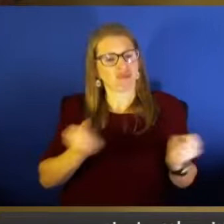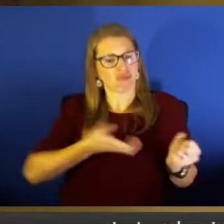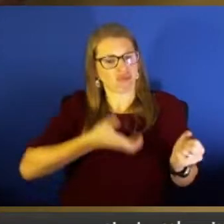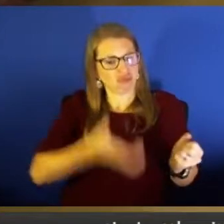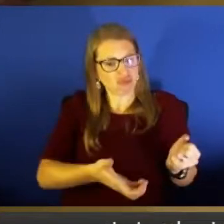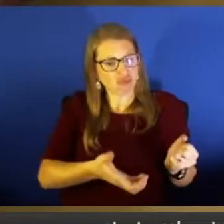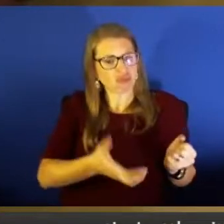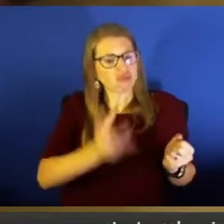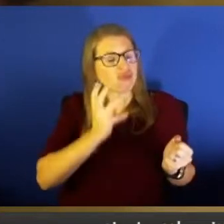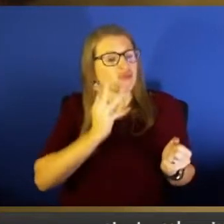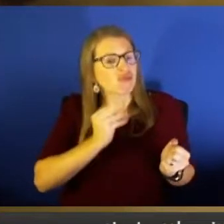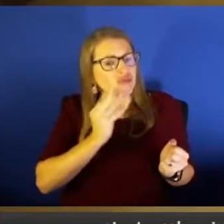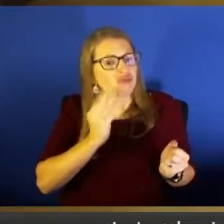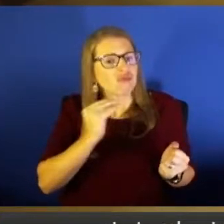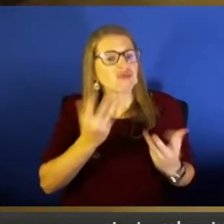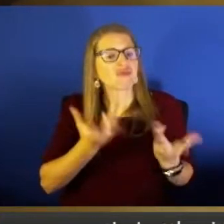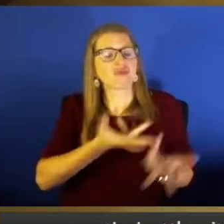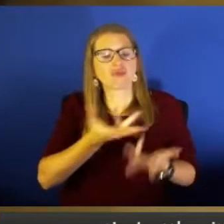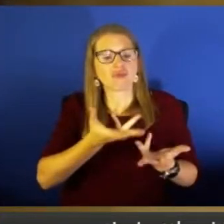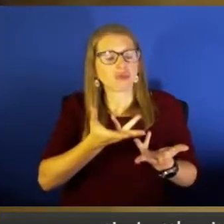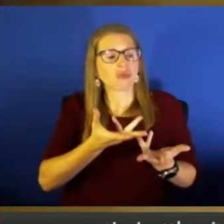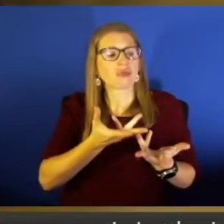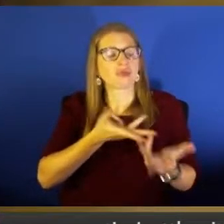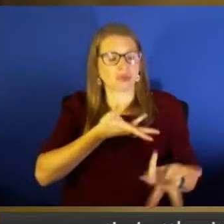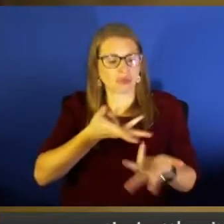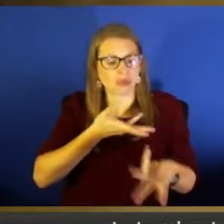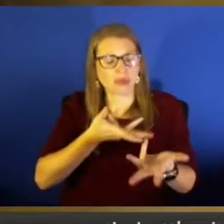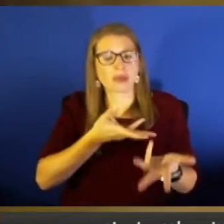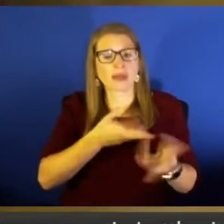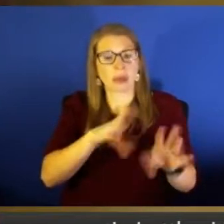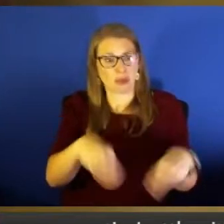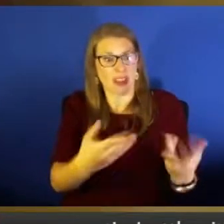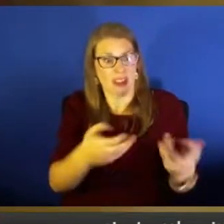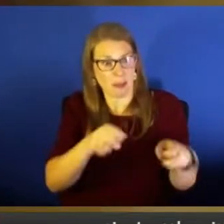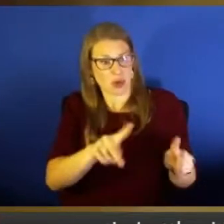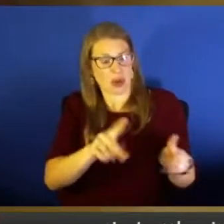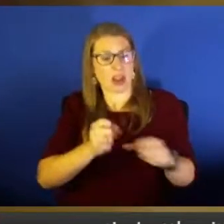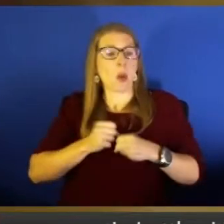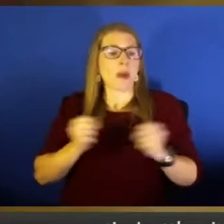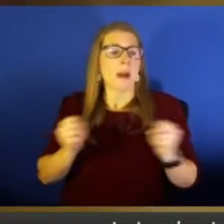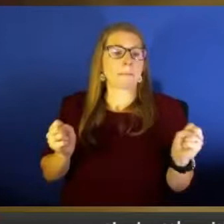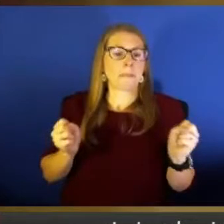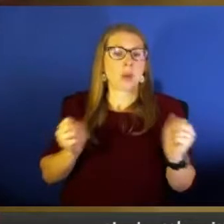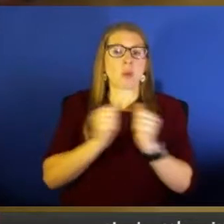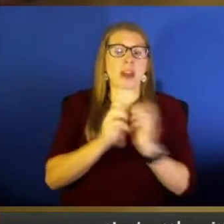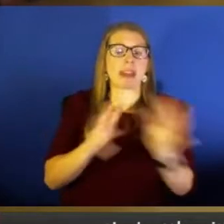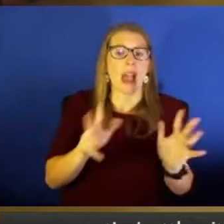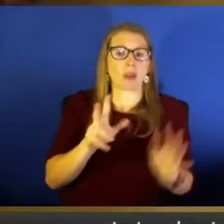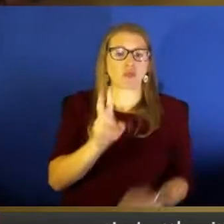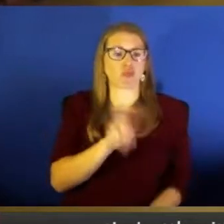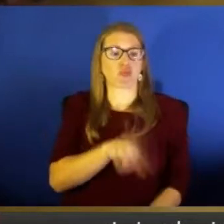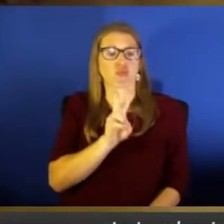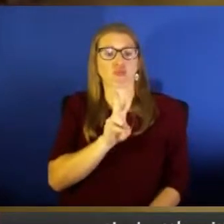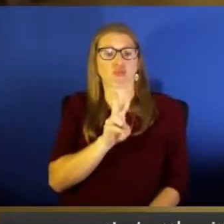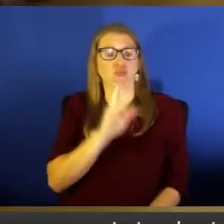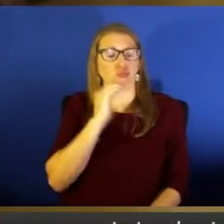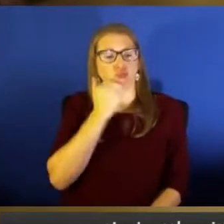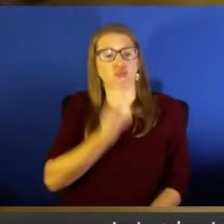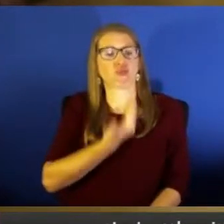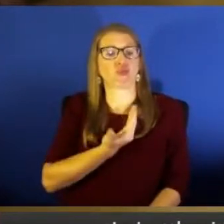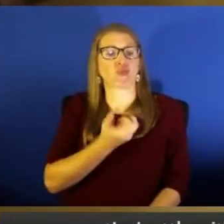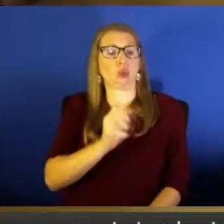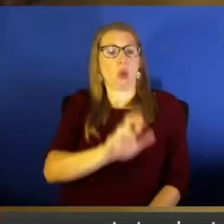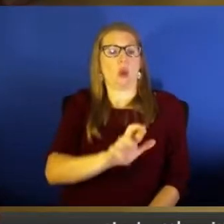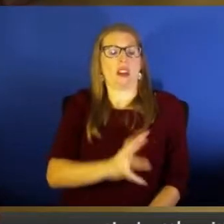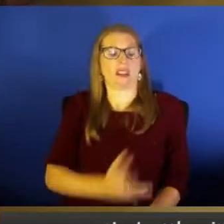how they're feeling and how they're doing, and make sure that we're giving them a chance to open up without having anybody shame them or try and talk them out of